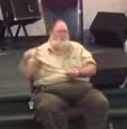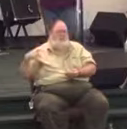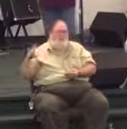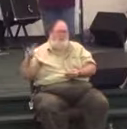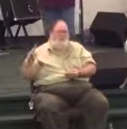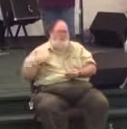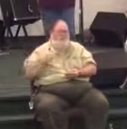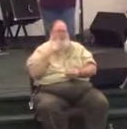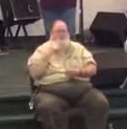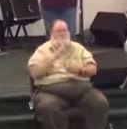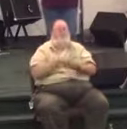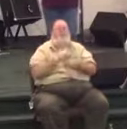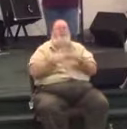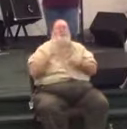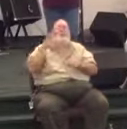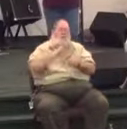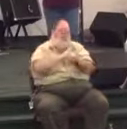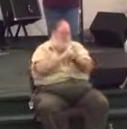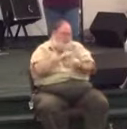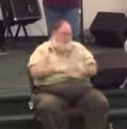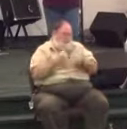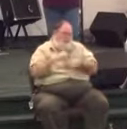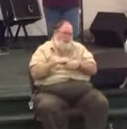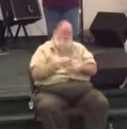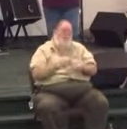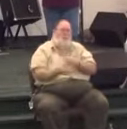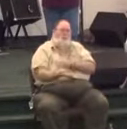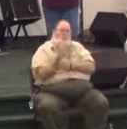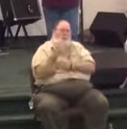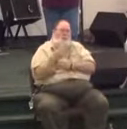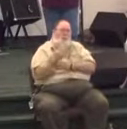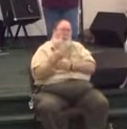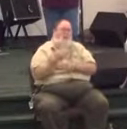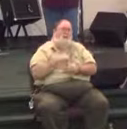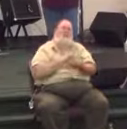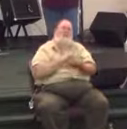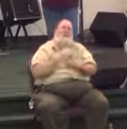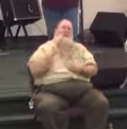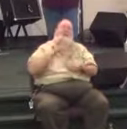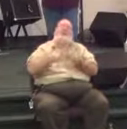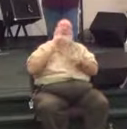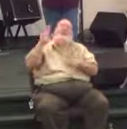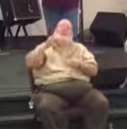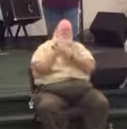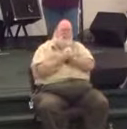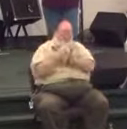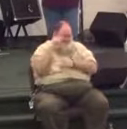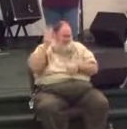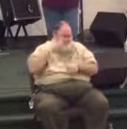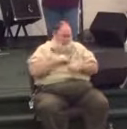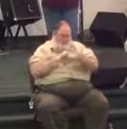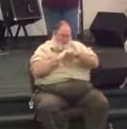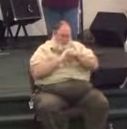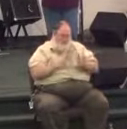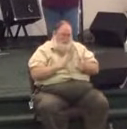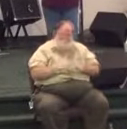your strength in the morning. I will sing of your love, for you are my fortress, my